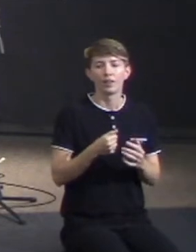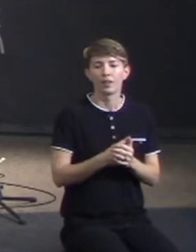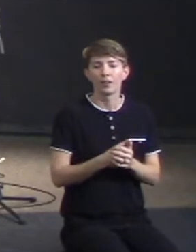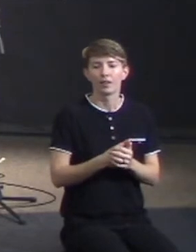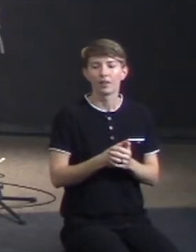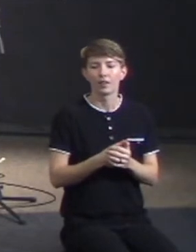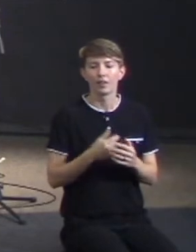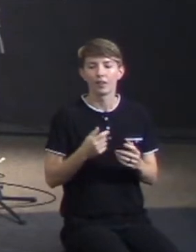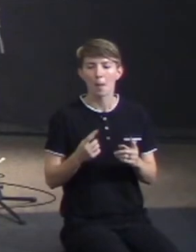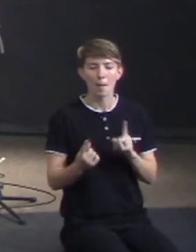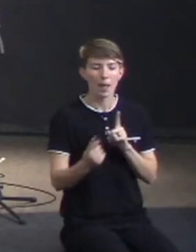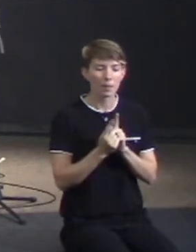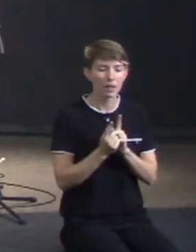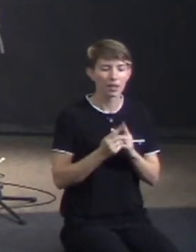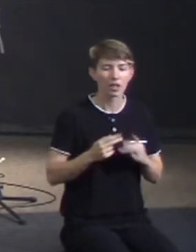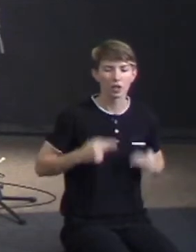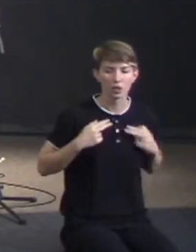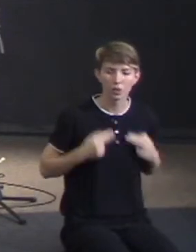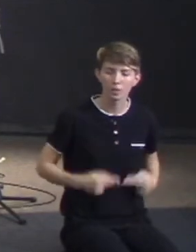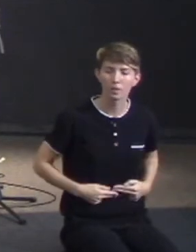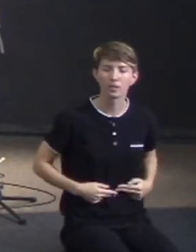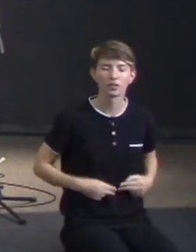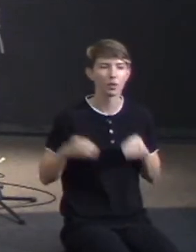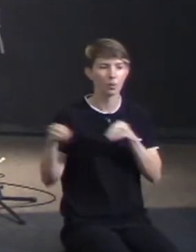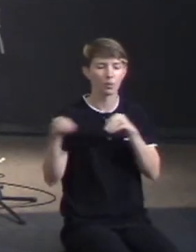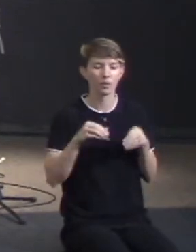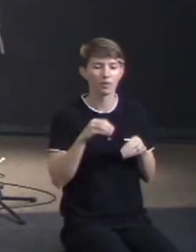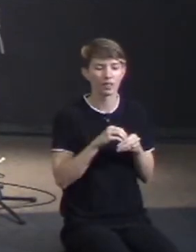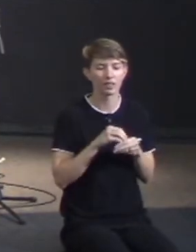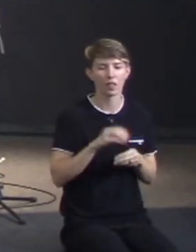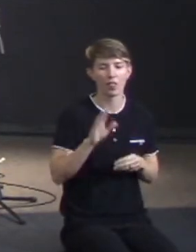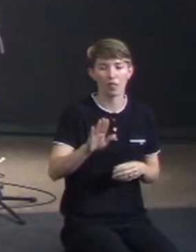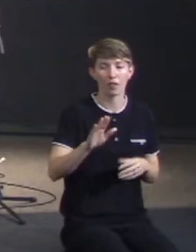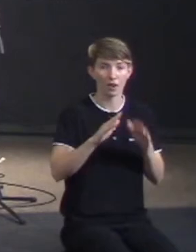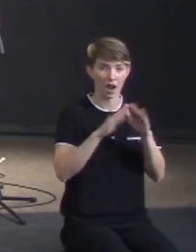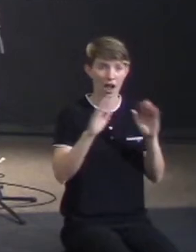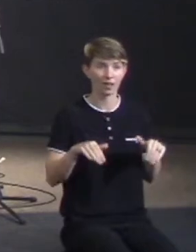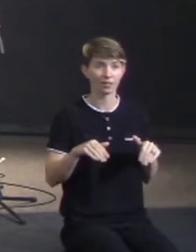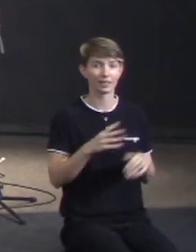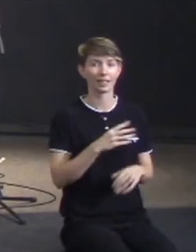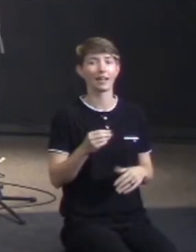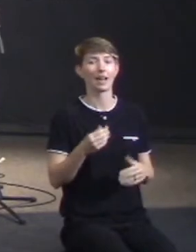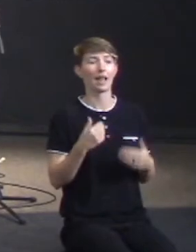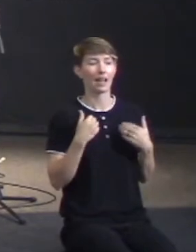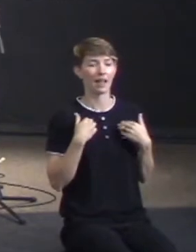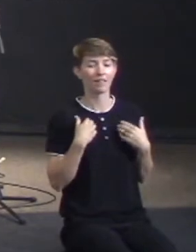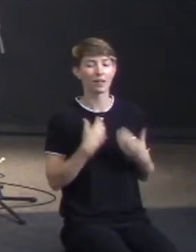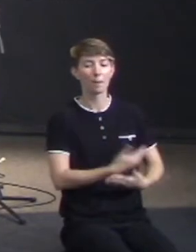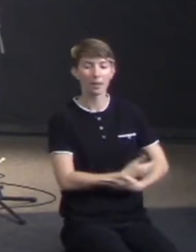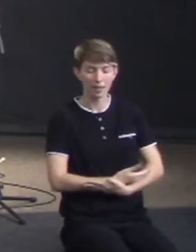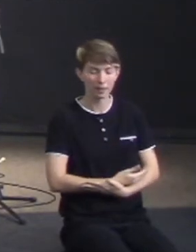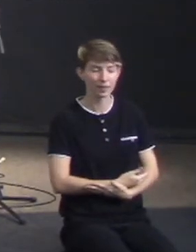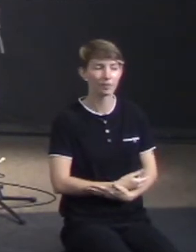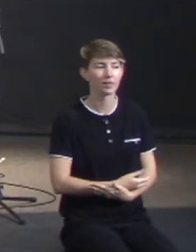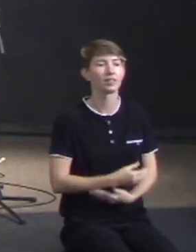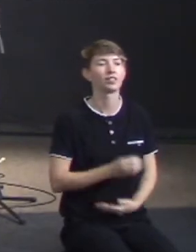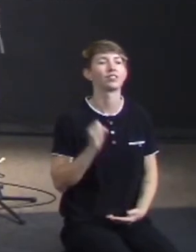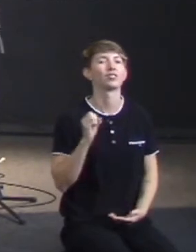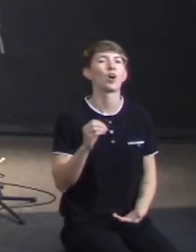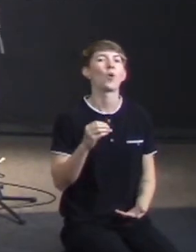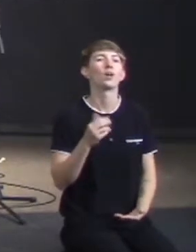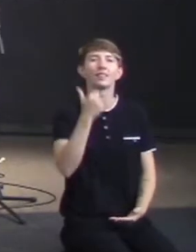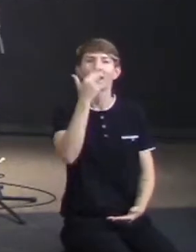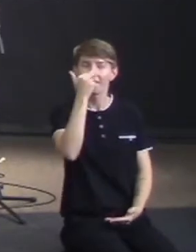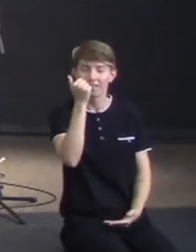these humans moving into their house and having a baby. So it is hysterical. It's